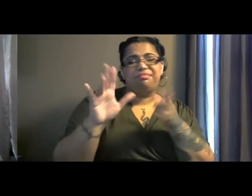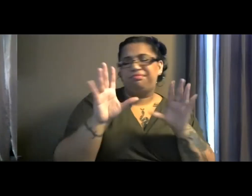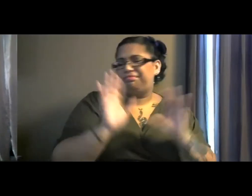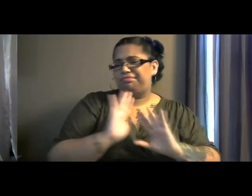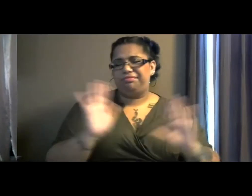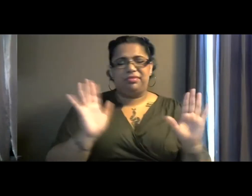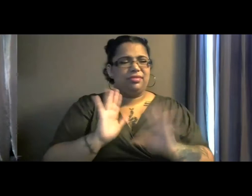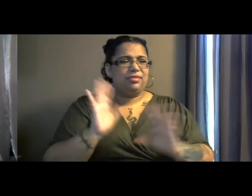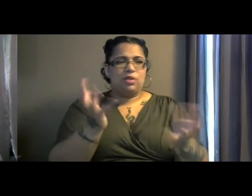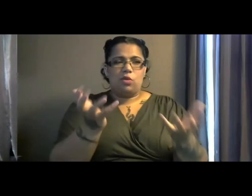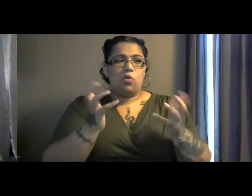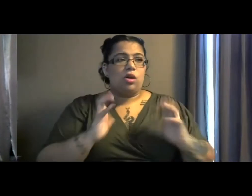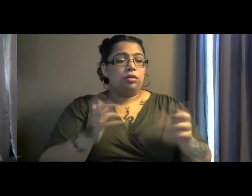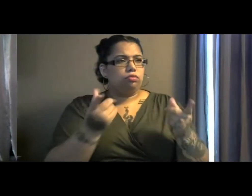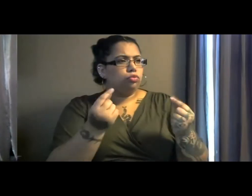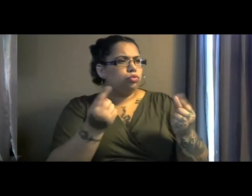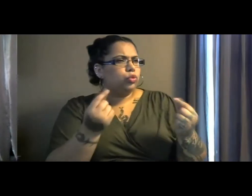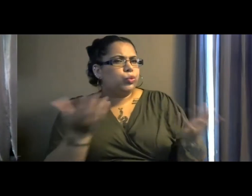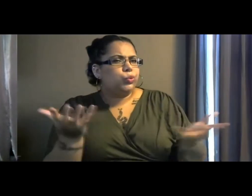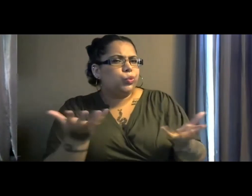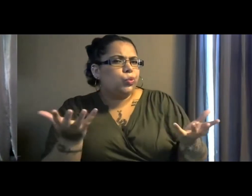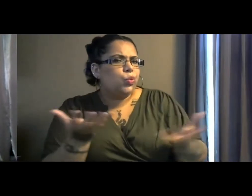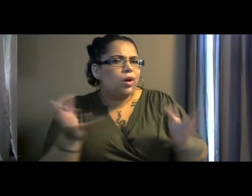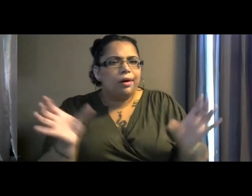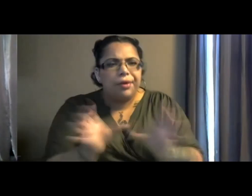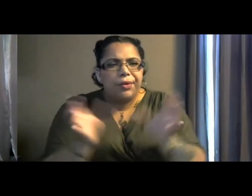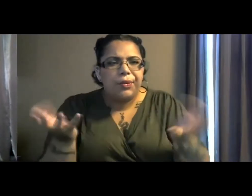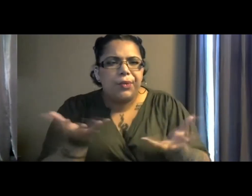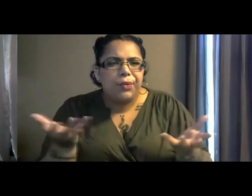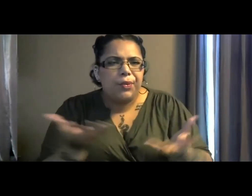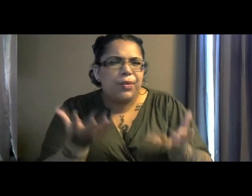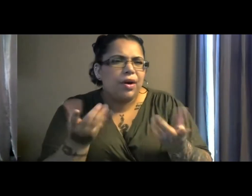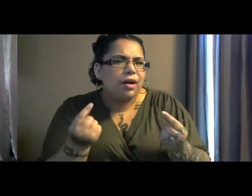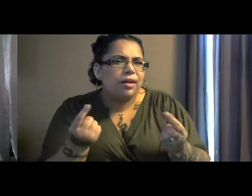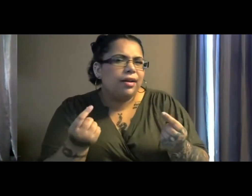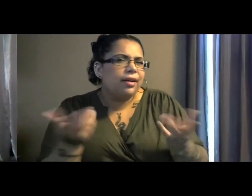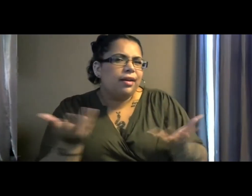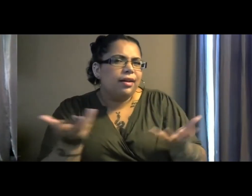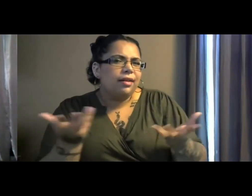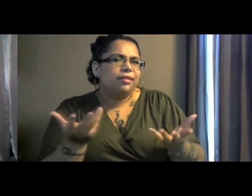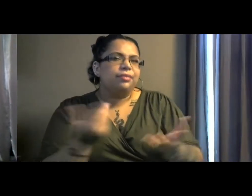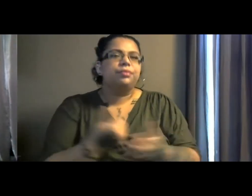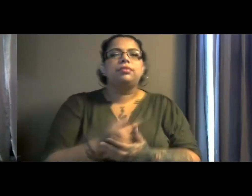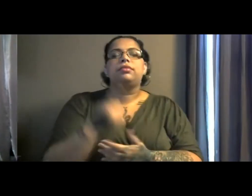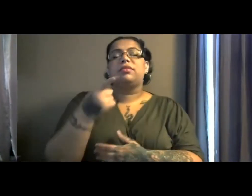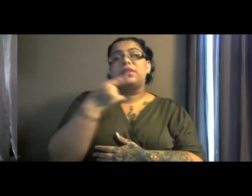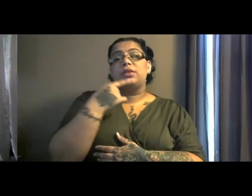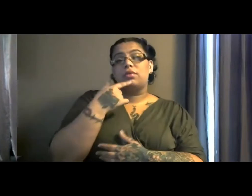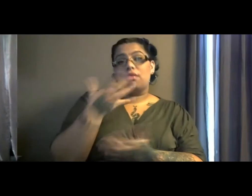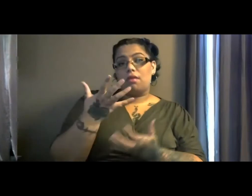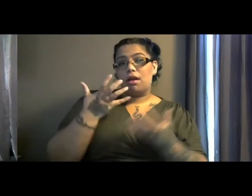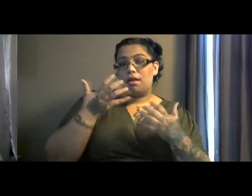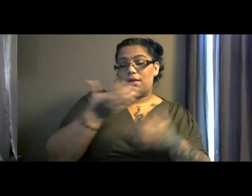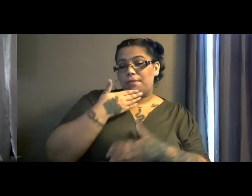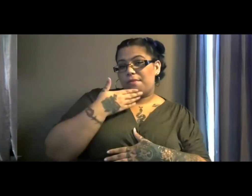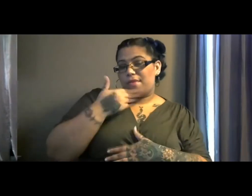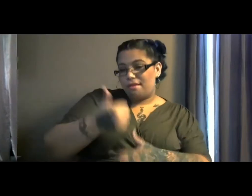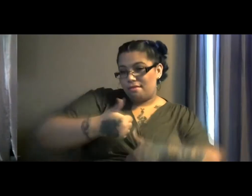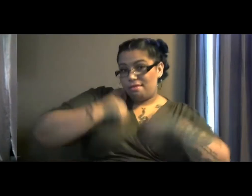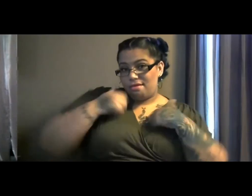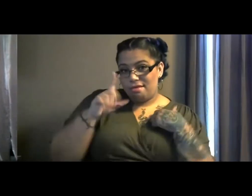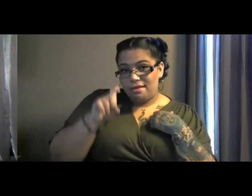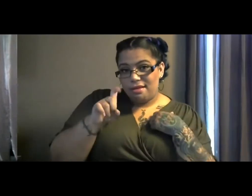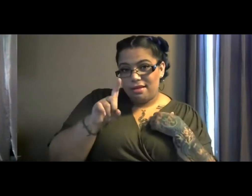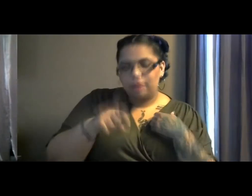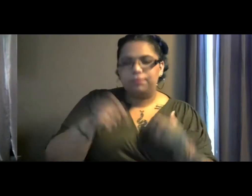do? What you gonna do? What you gonna do? You say you want a better life,